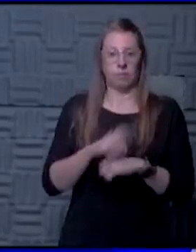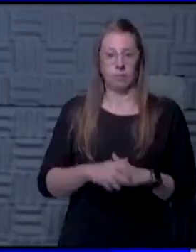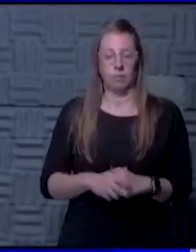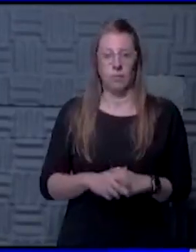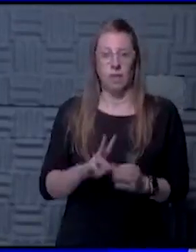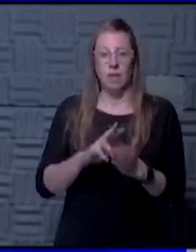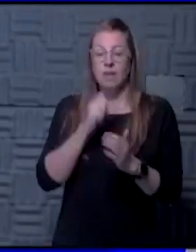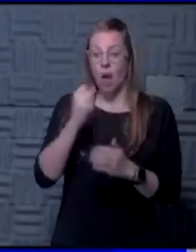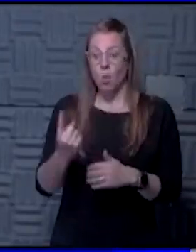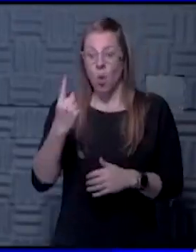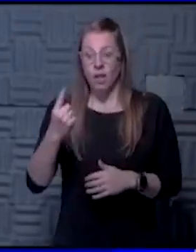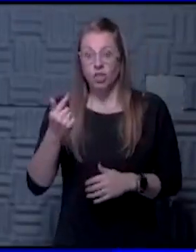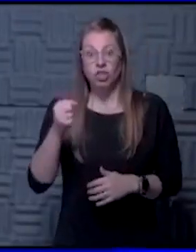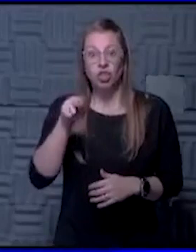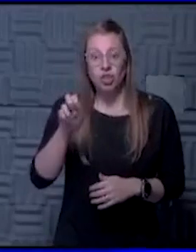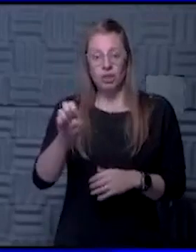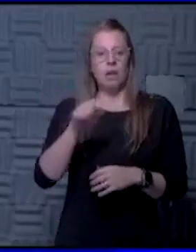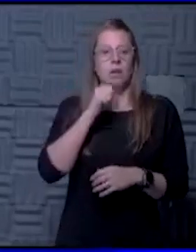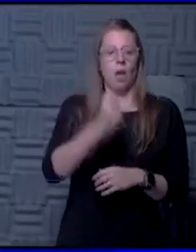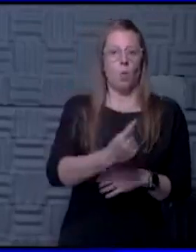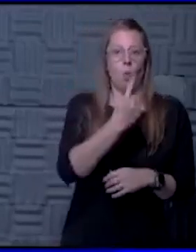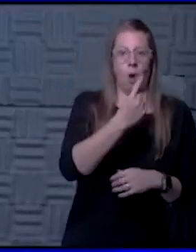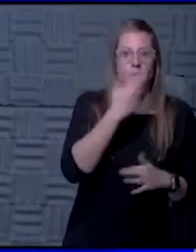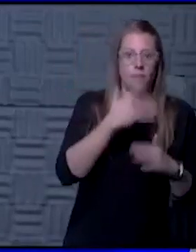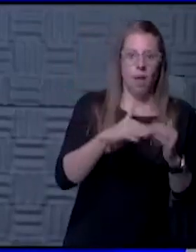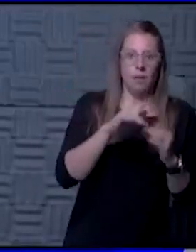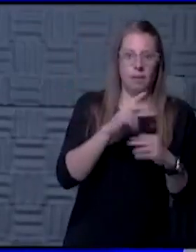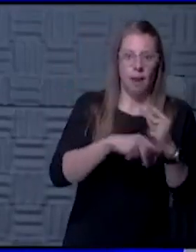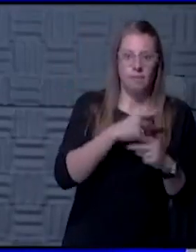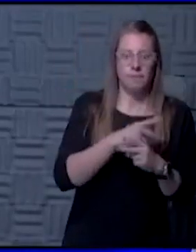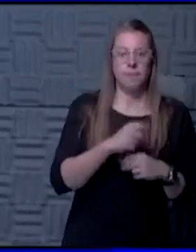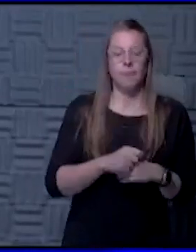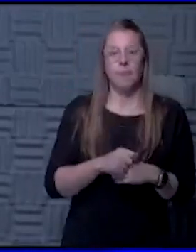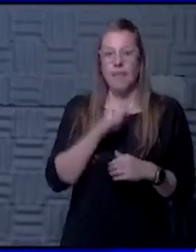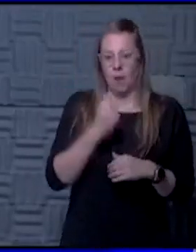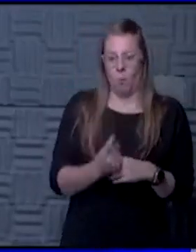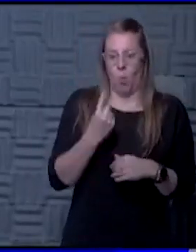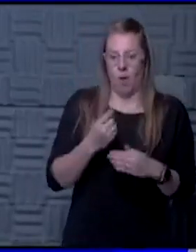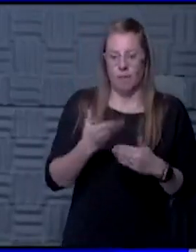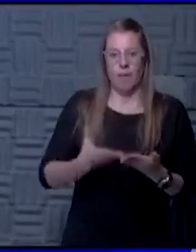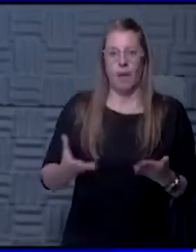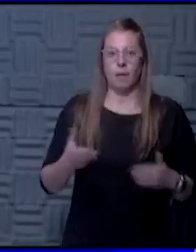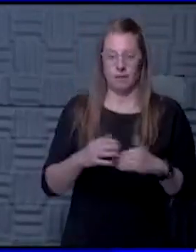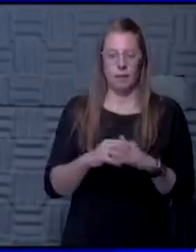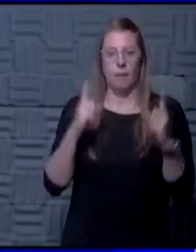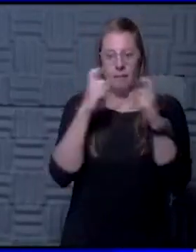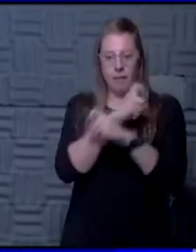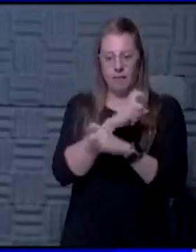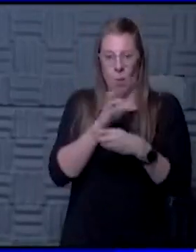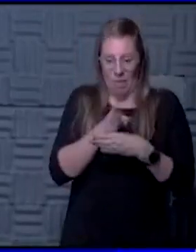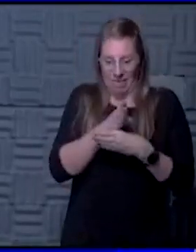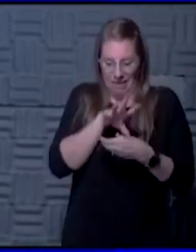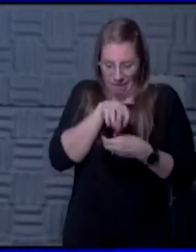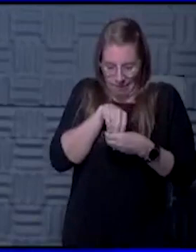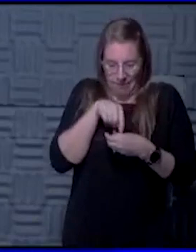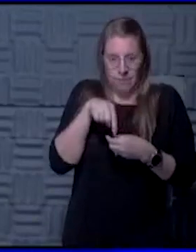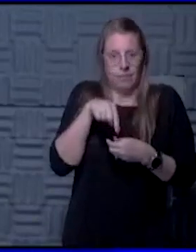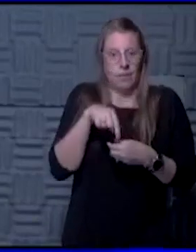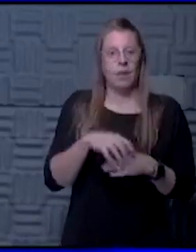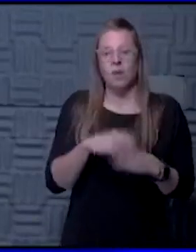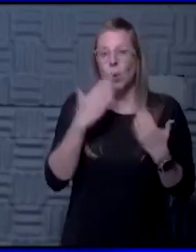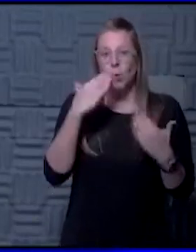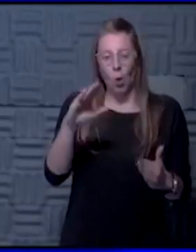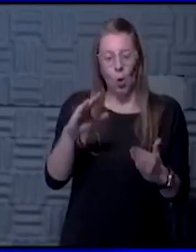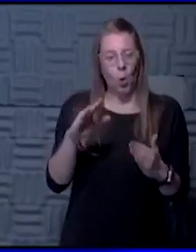one gene, just as you said, it's not one blood type. It's not one thing. There are complexities within that. We don't